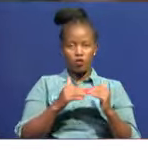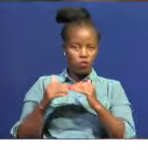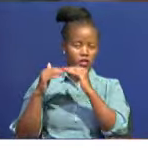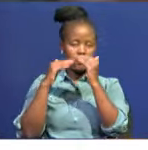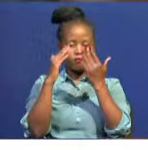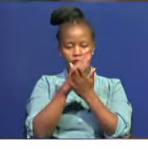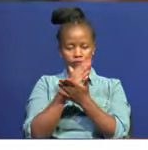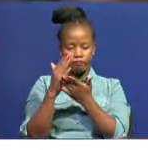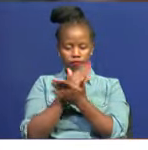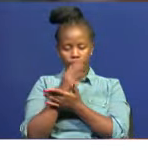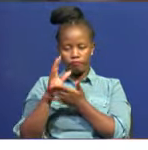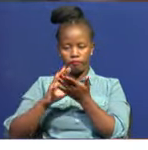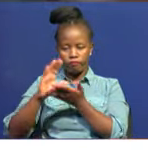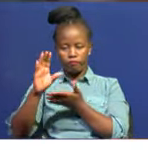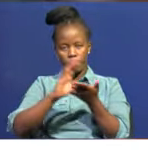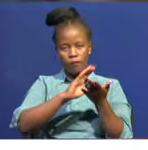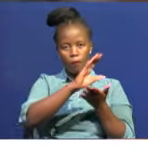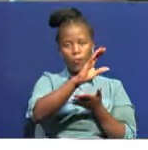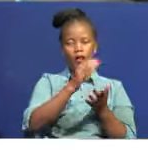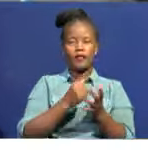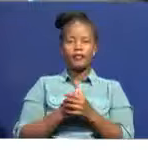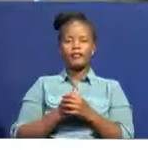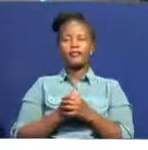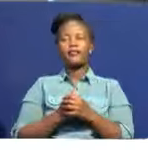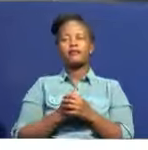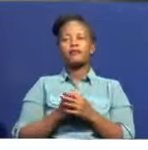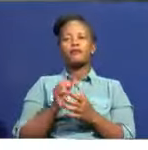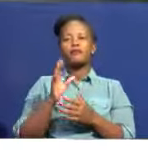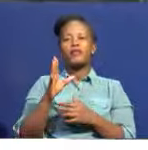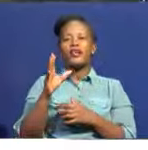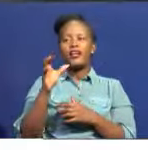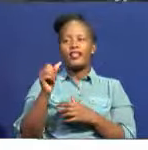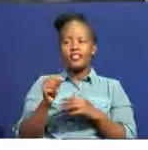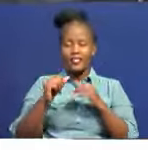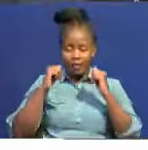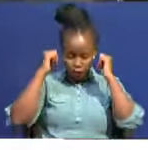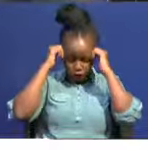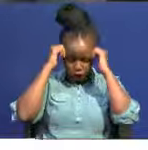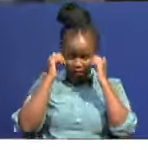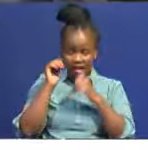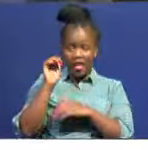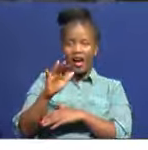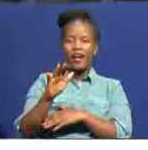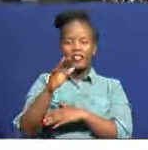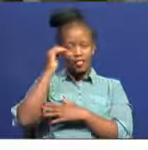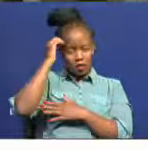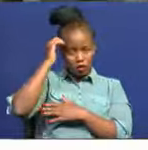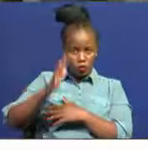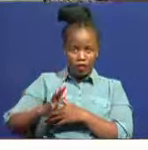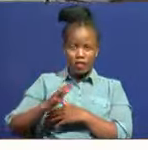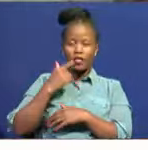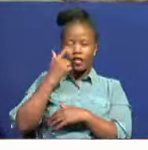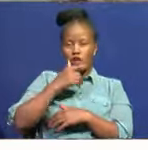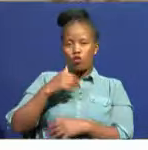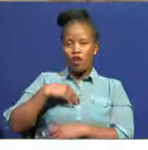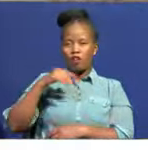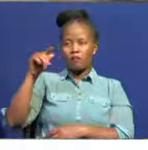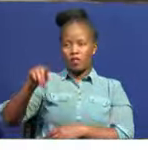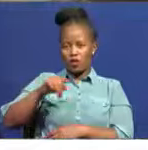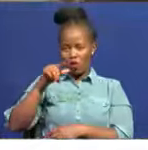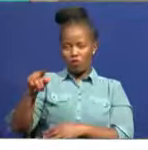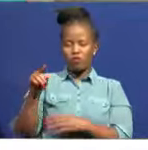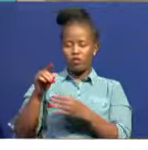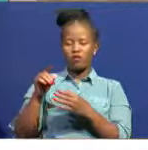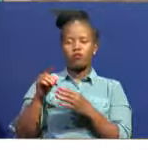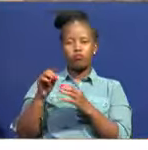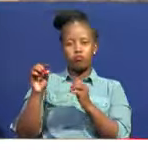This as Education Cabinet Secretary Julius Ogamba urged students categorized in wrong bands of funding to lodge appeals as the